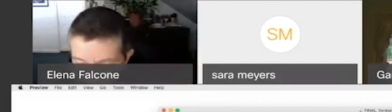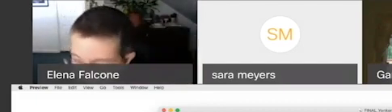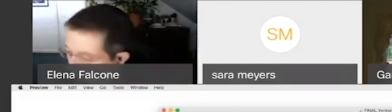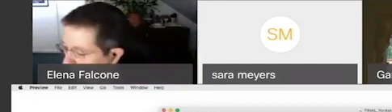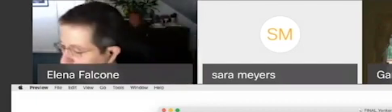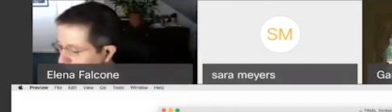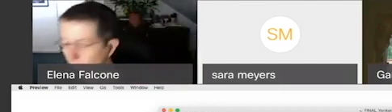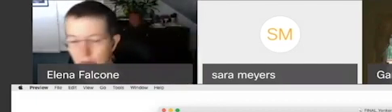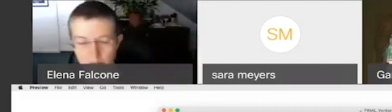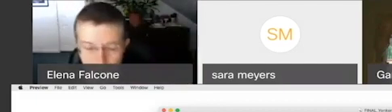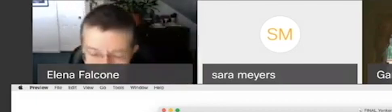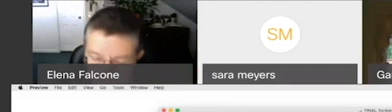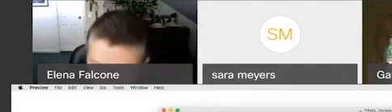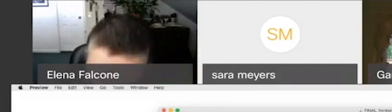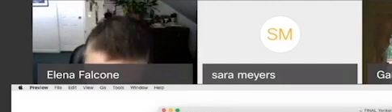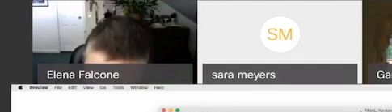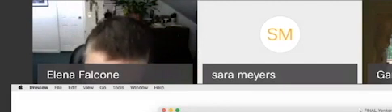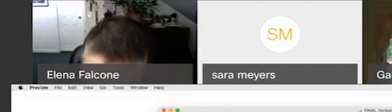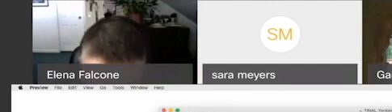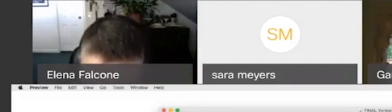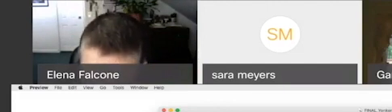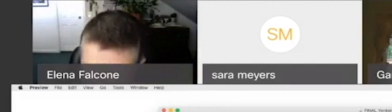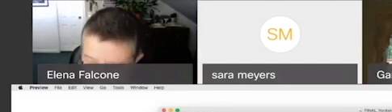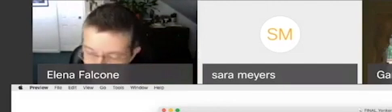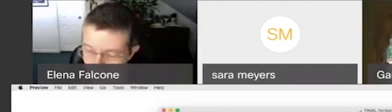in the Medicaid program. All right.